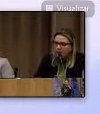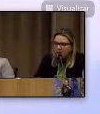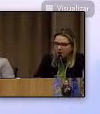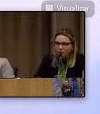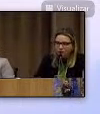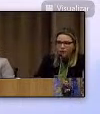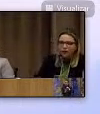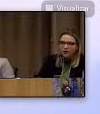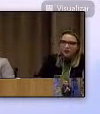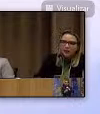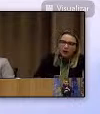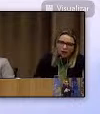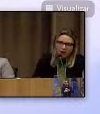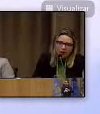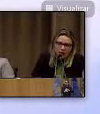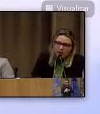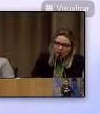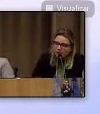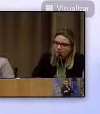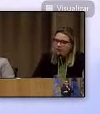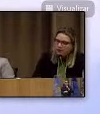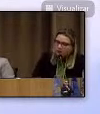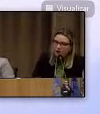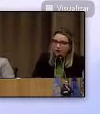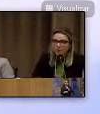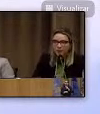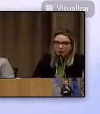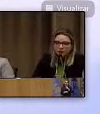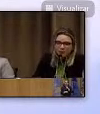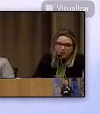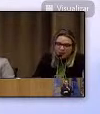beds, in which during both